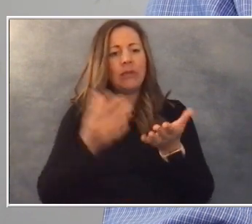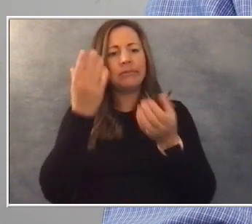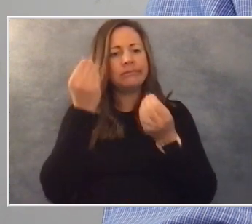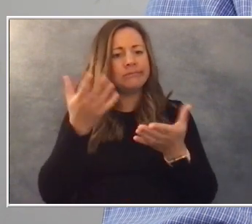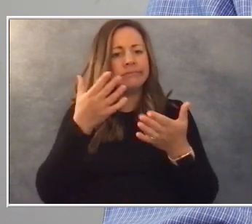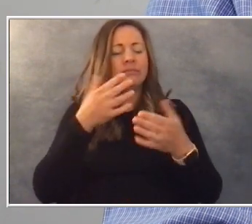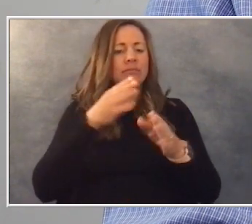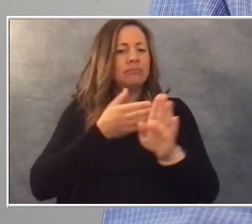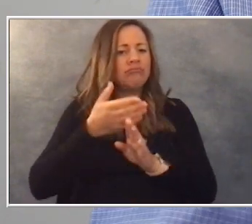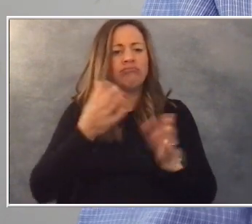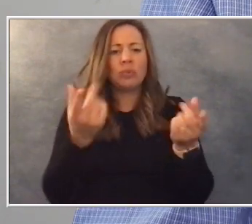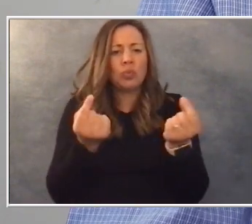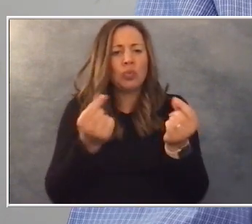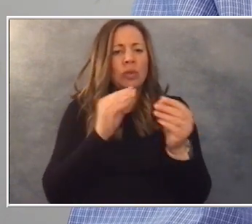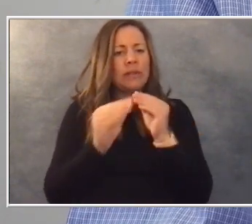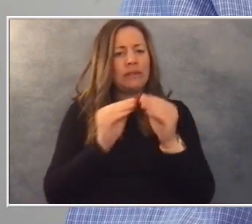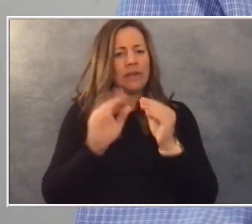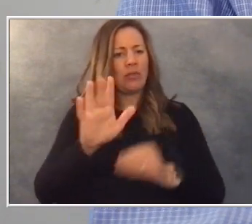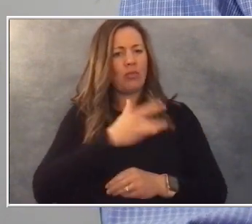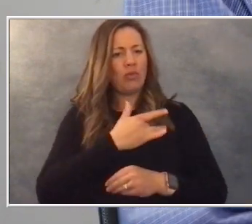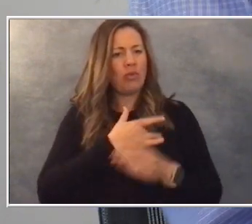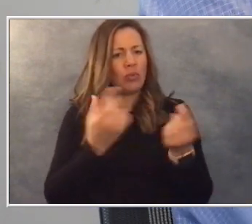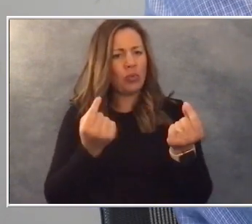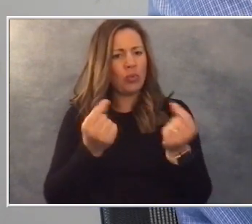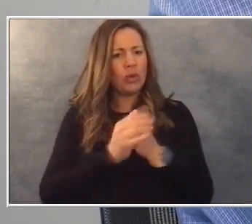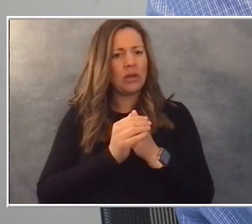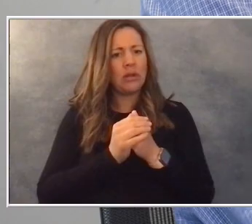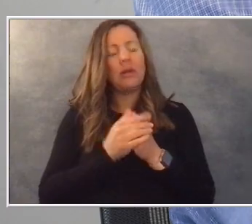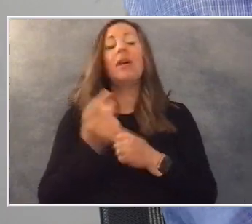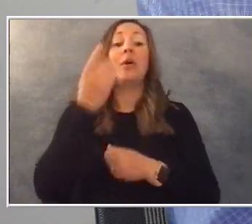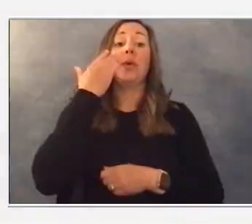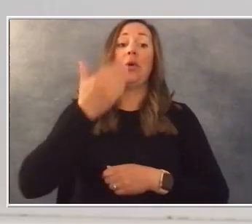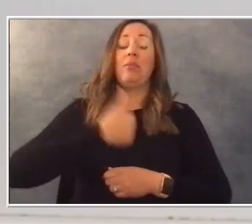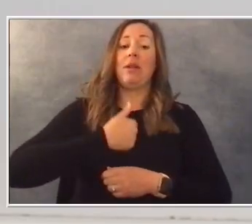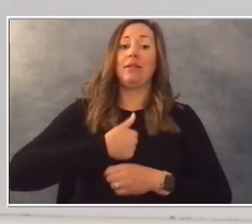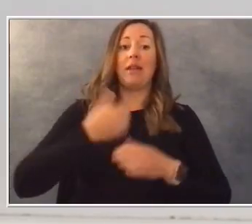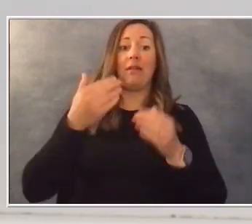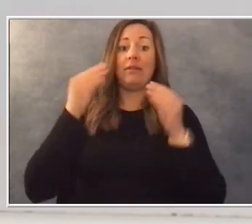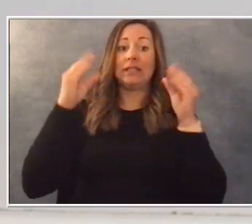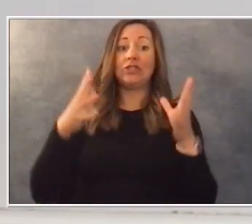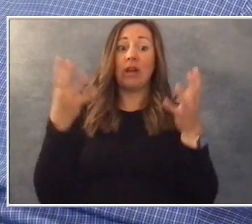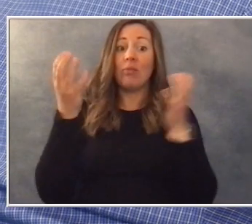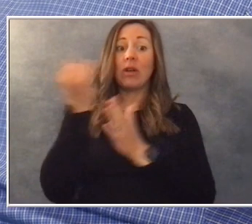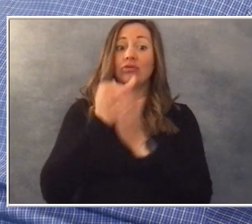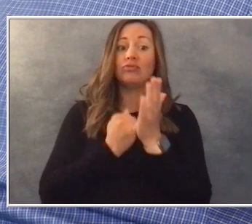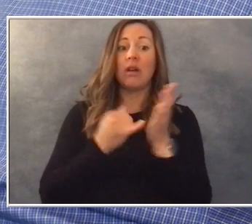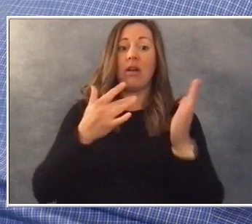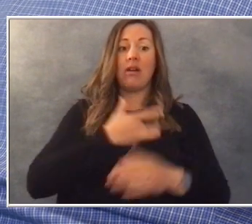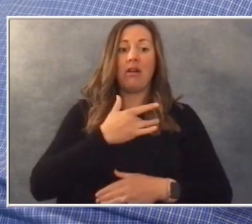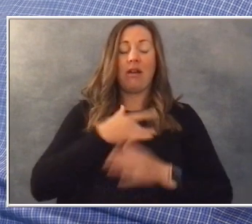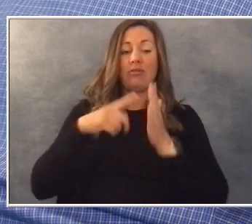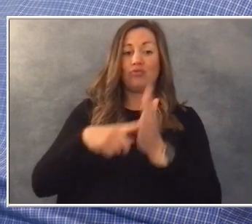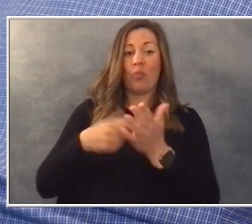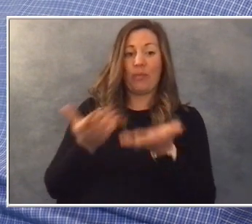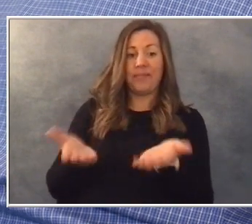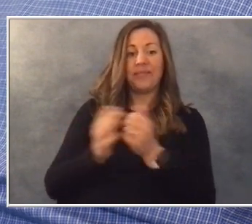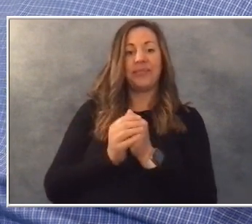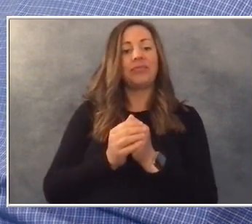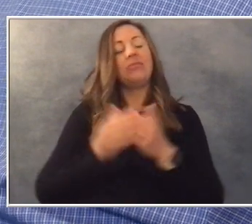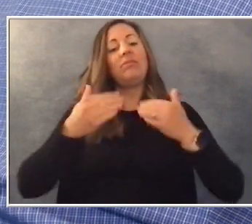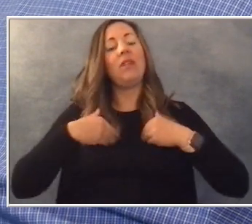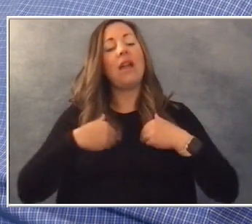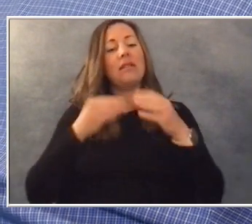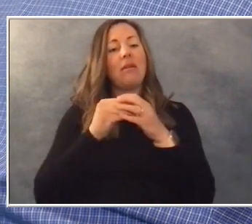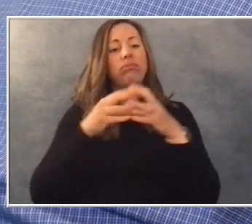heart? So you know me, the teacher, I want to draw a heart. You can draw. The heart has a big pumping chamber called